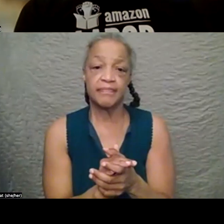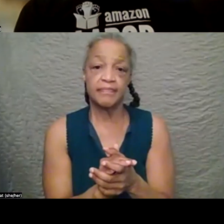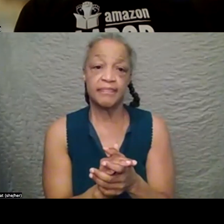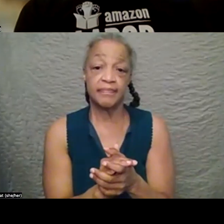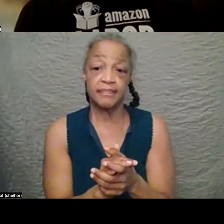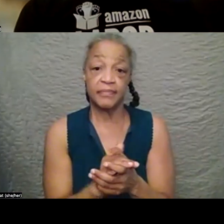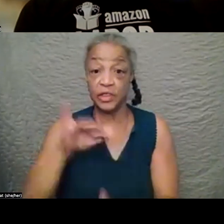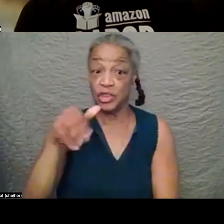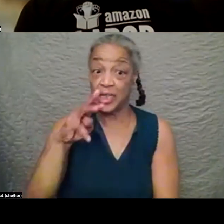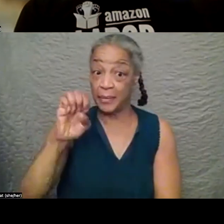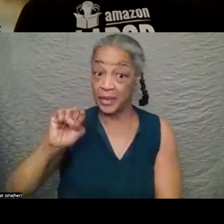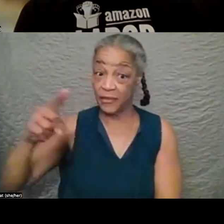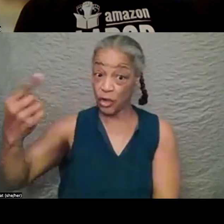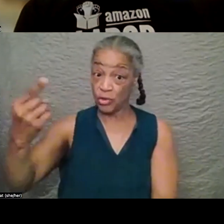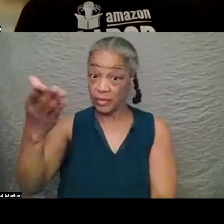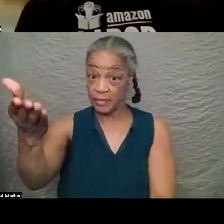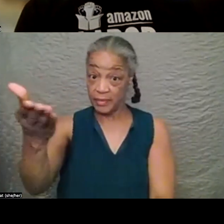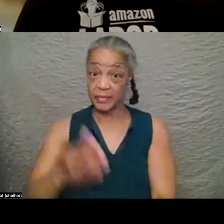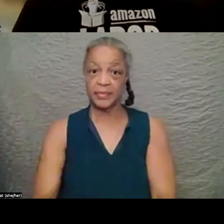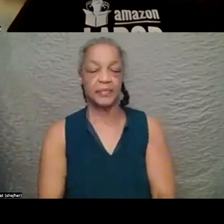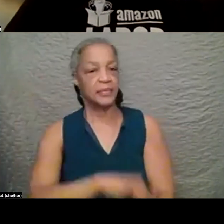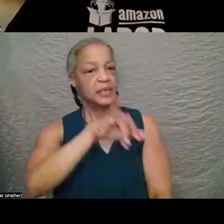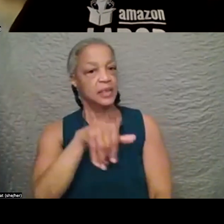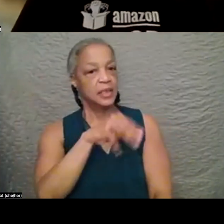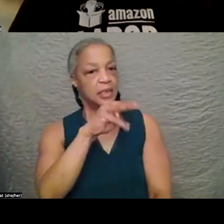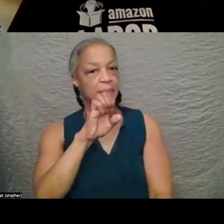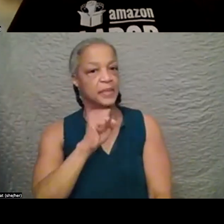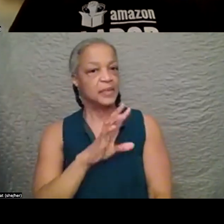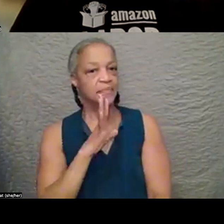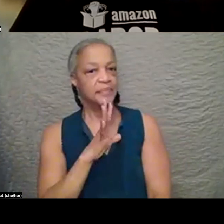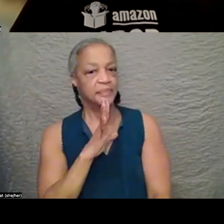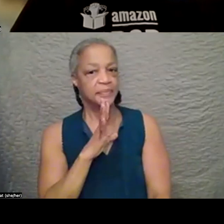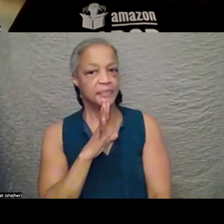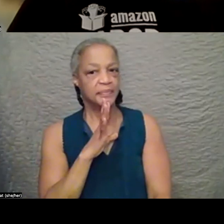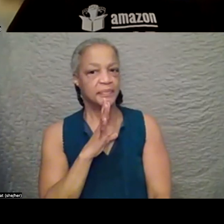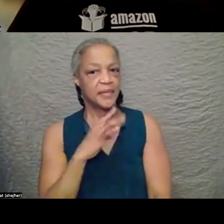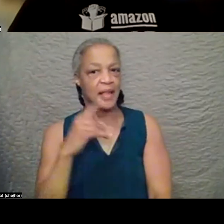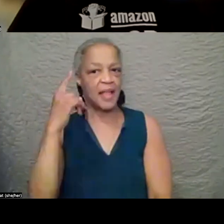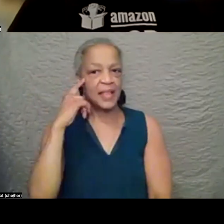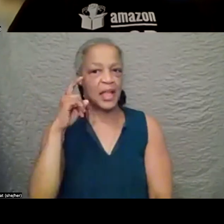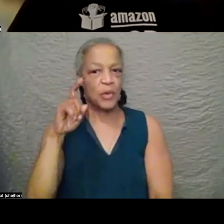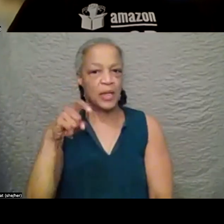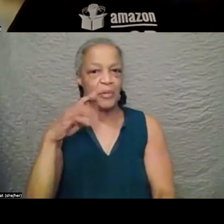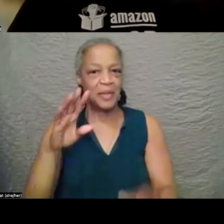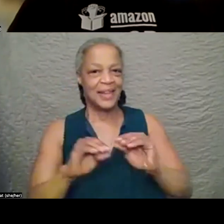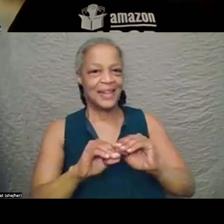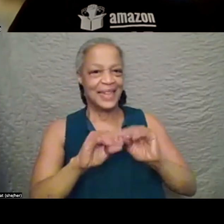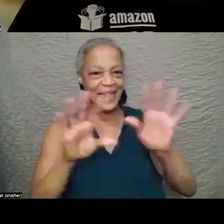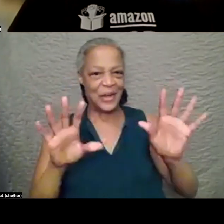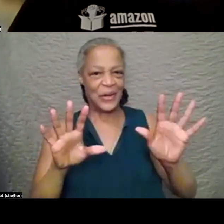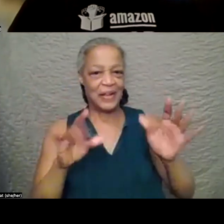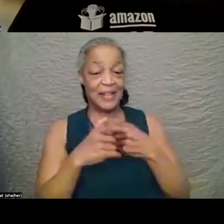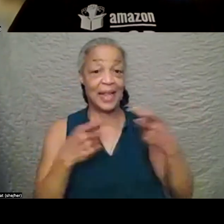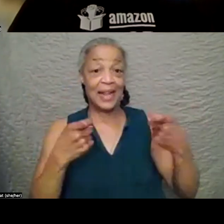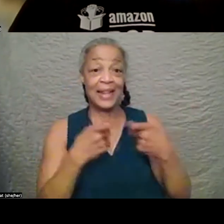James, you want to go first? Okay, sure. Well, I think we need to be clear that